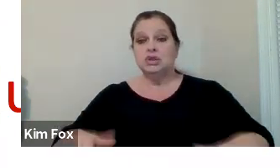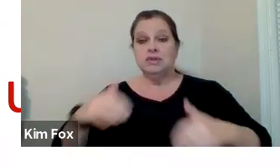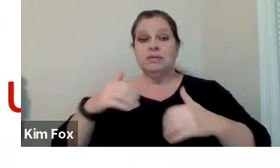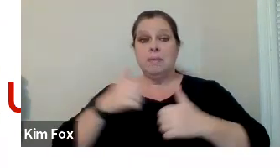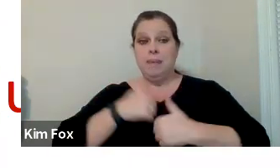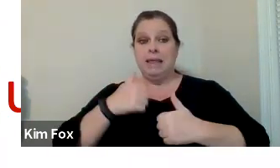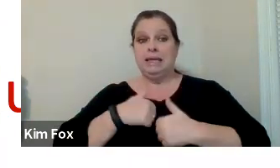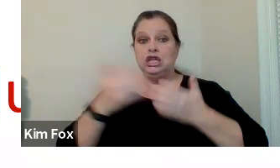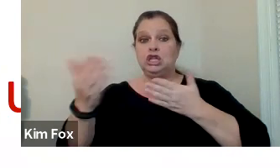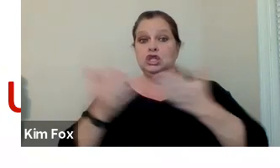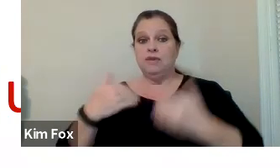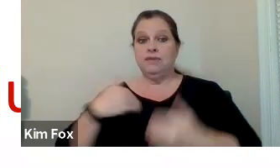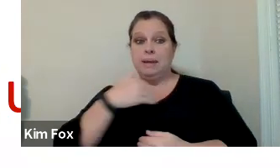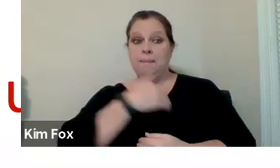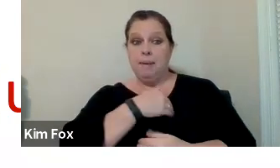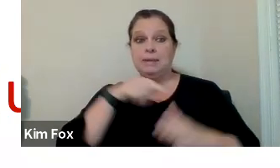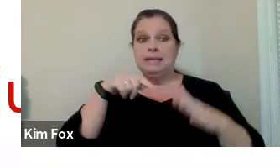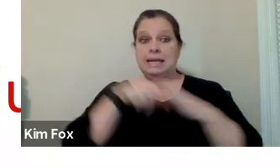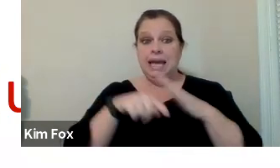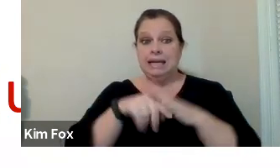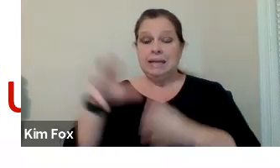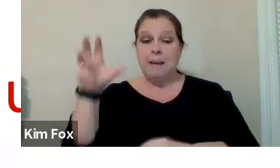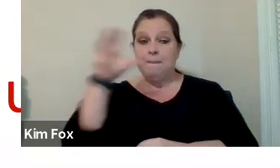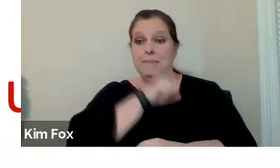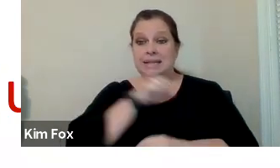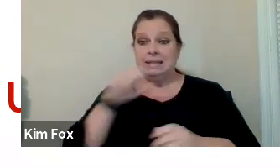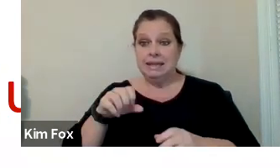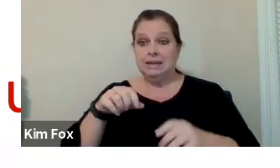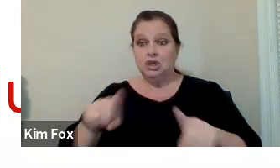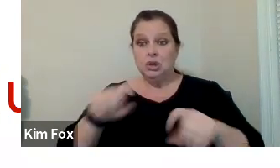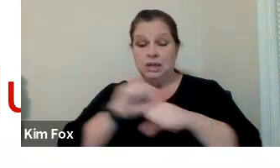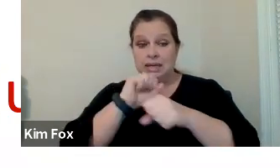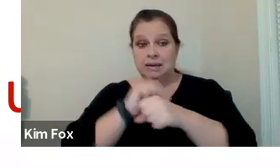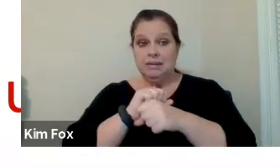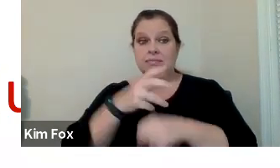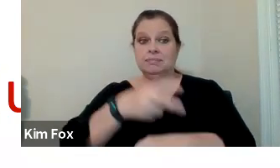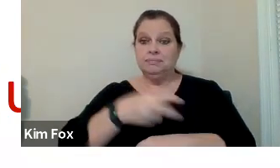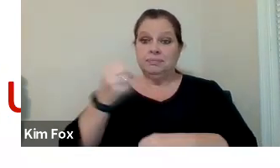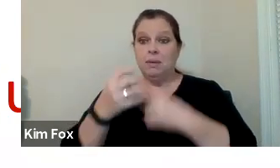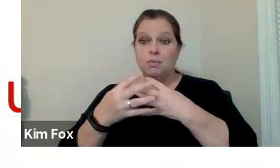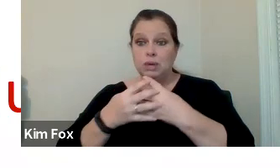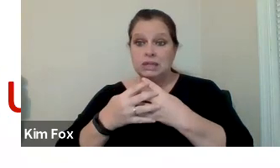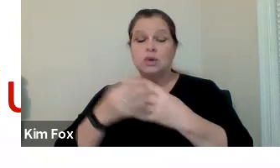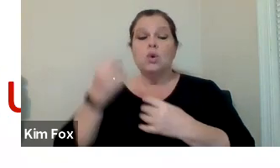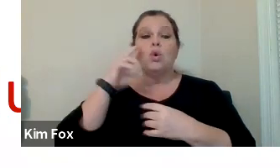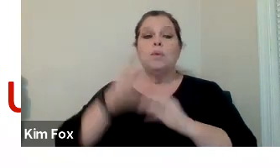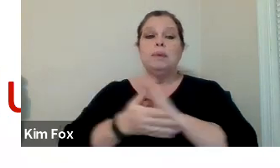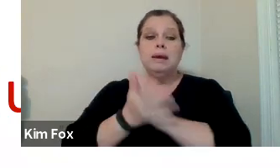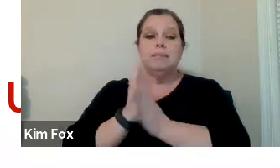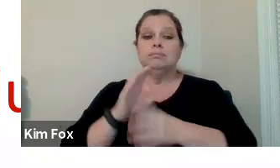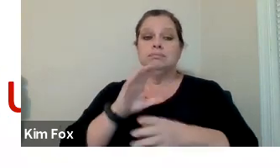military service members killed, missing in action, taken prisoner, or who became totally and